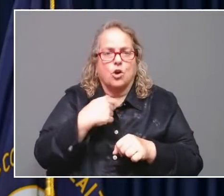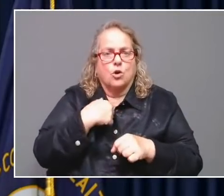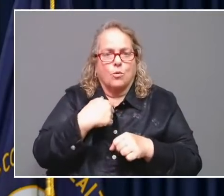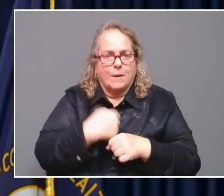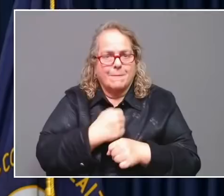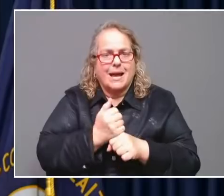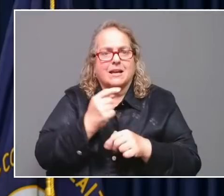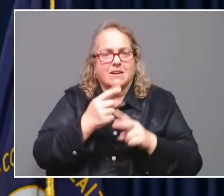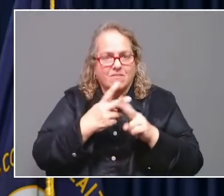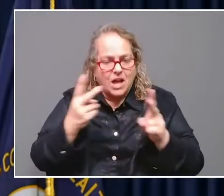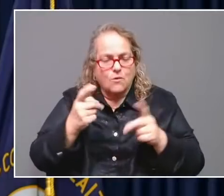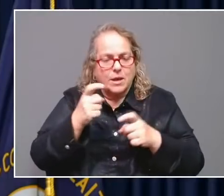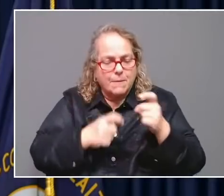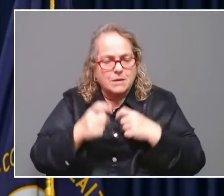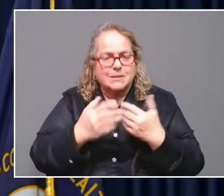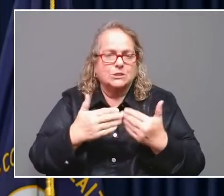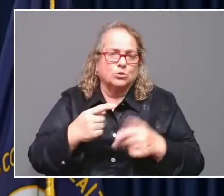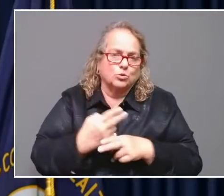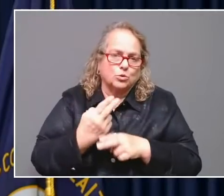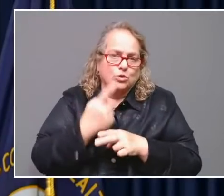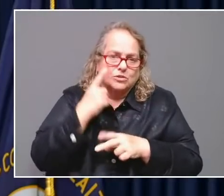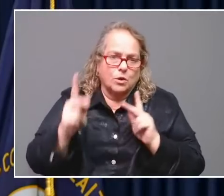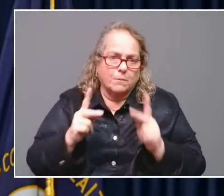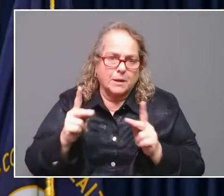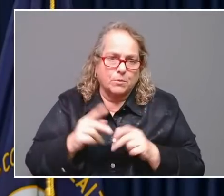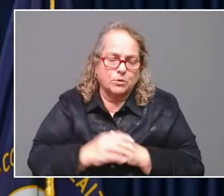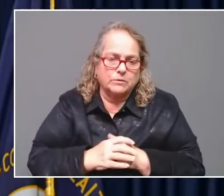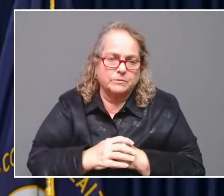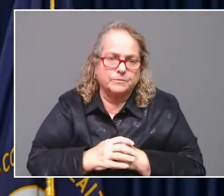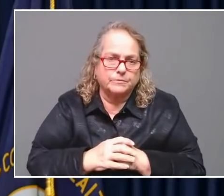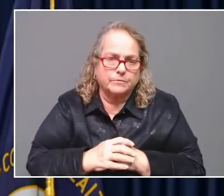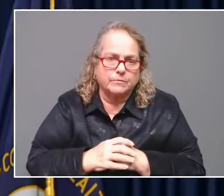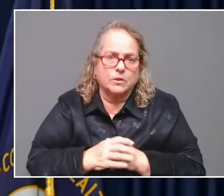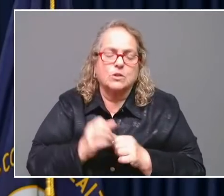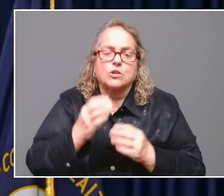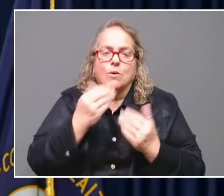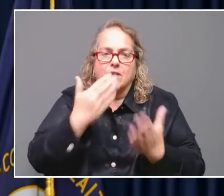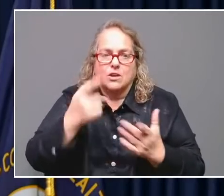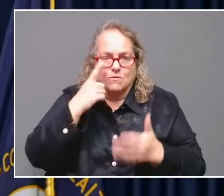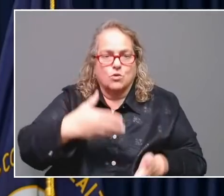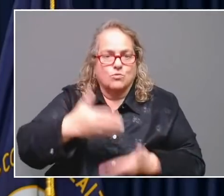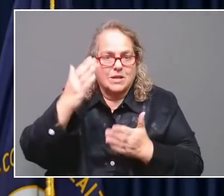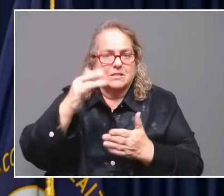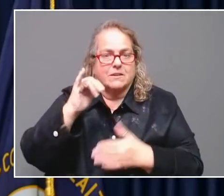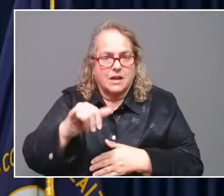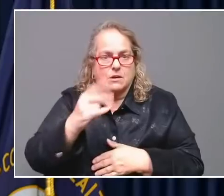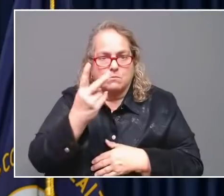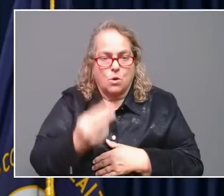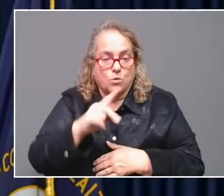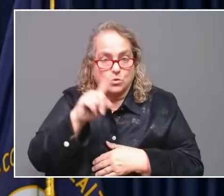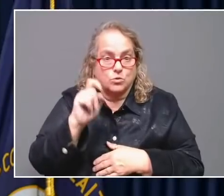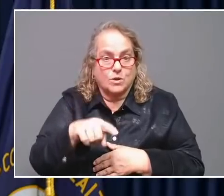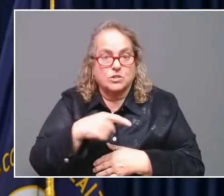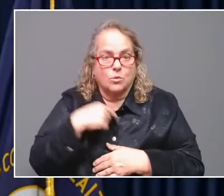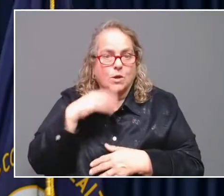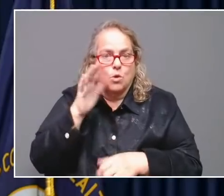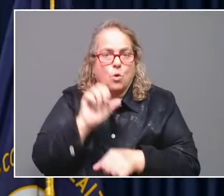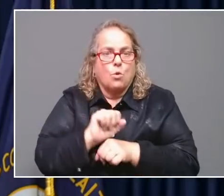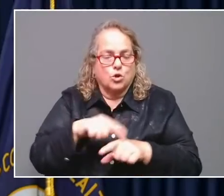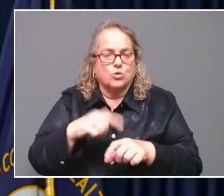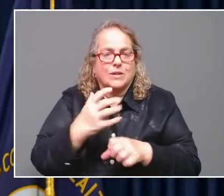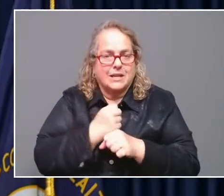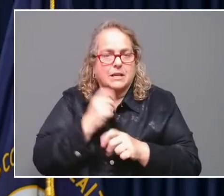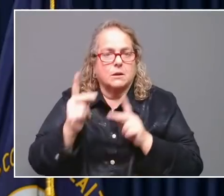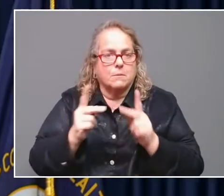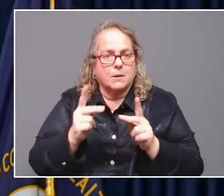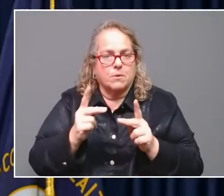manageable and easy to use for folks that are out there. So thank you for raising both of those questions, and we'll work to get people not a